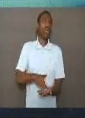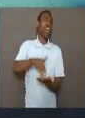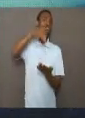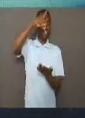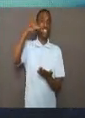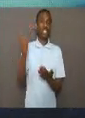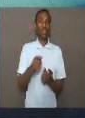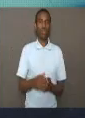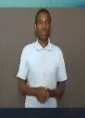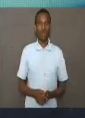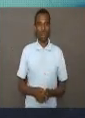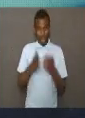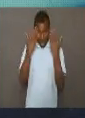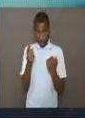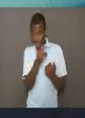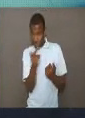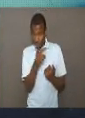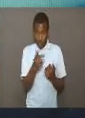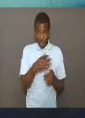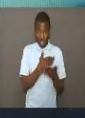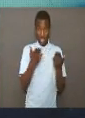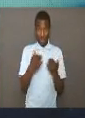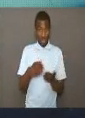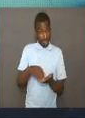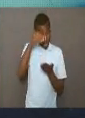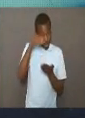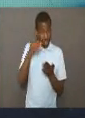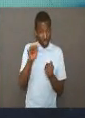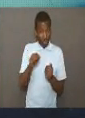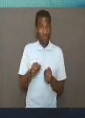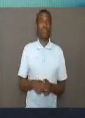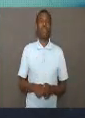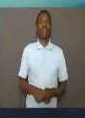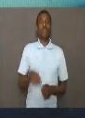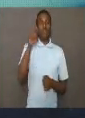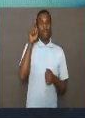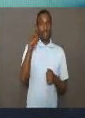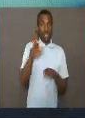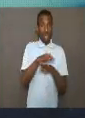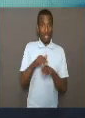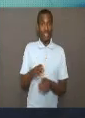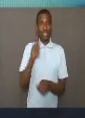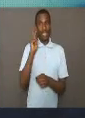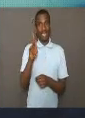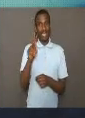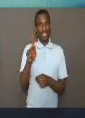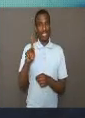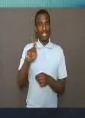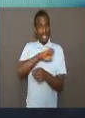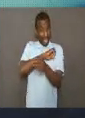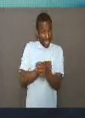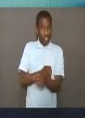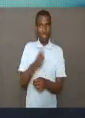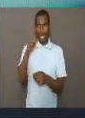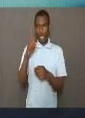As you have already learned, the kinetic energy of an object is the